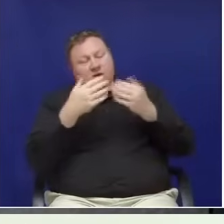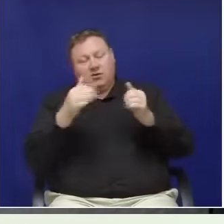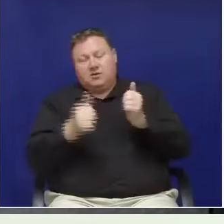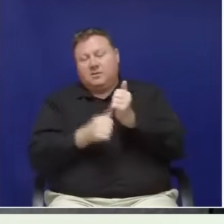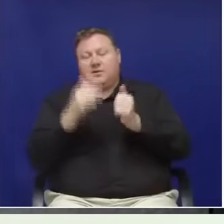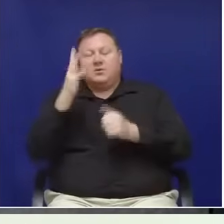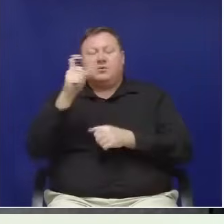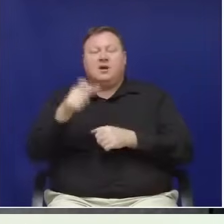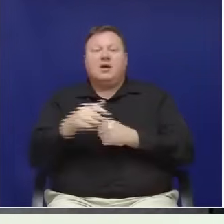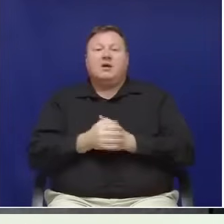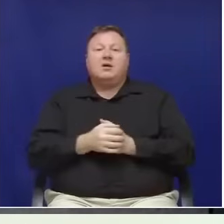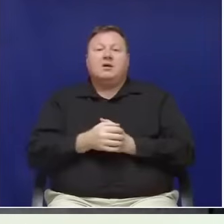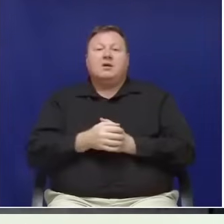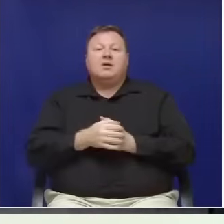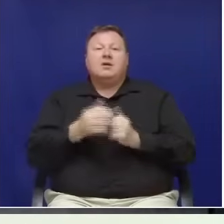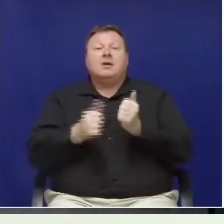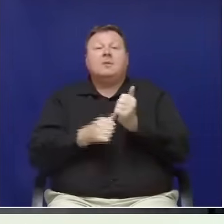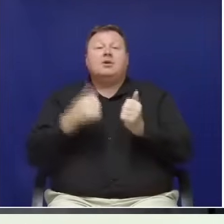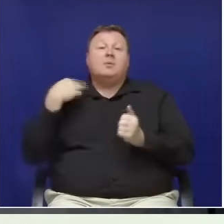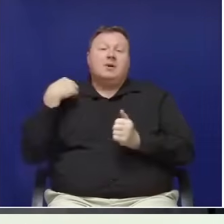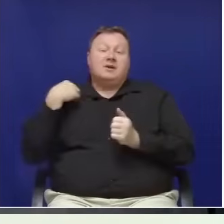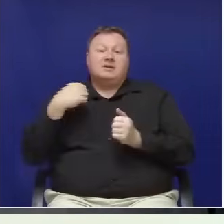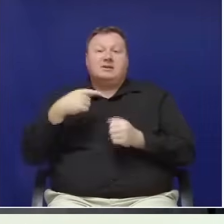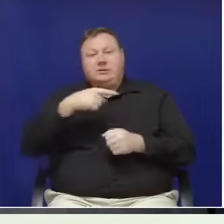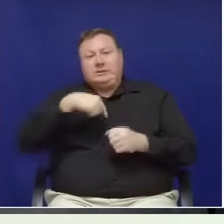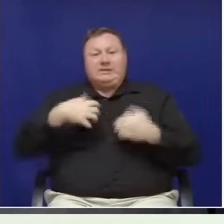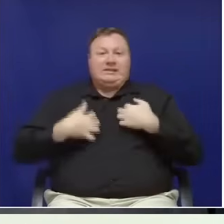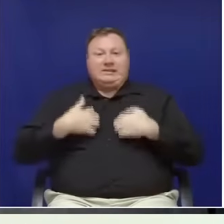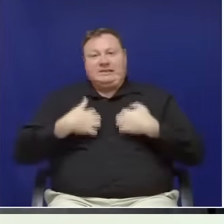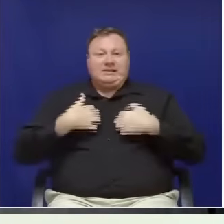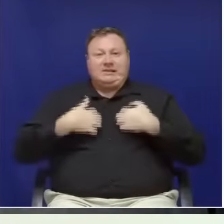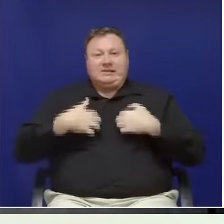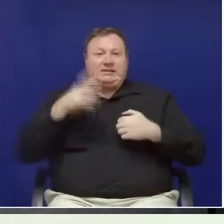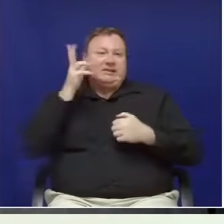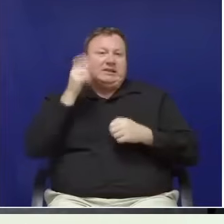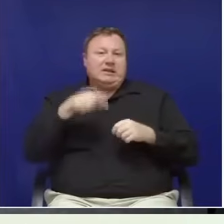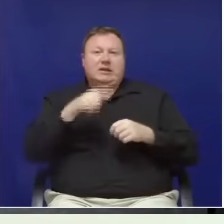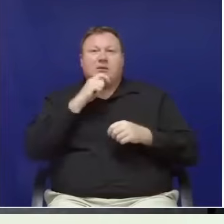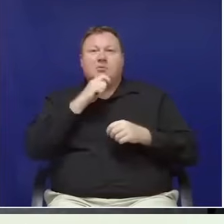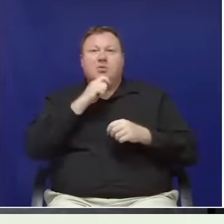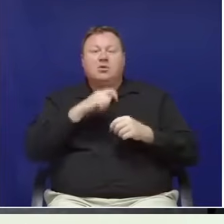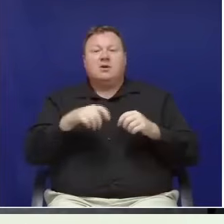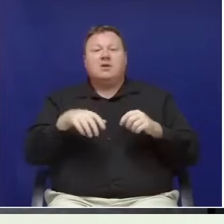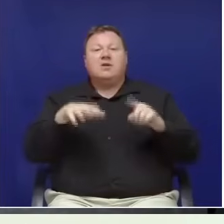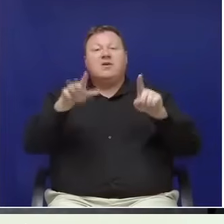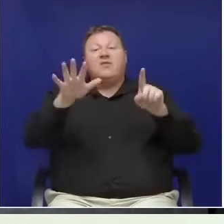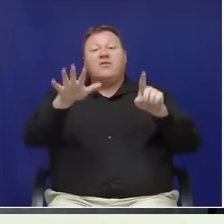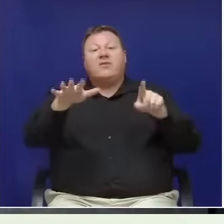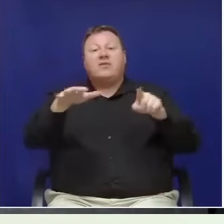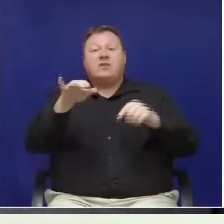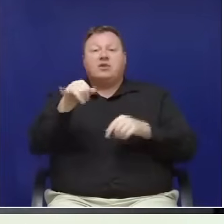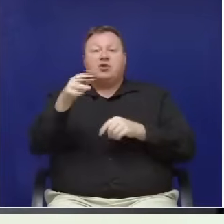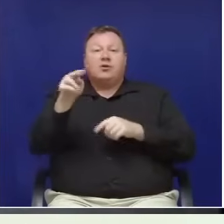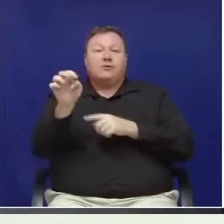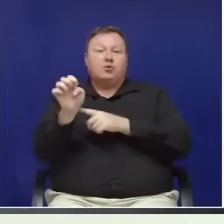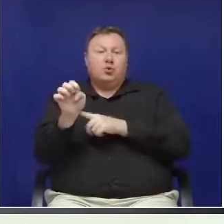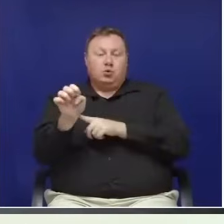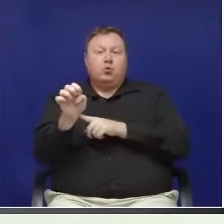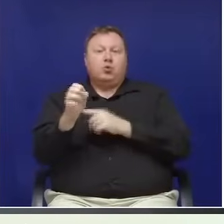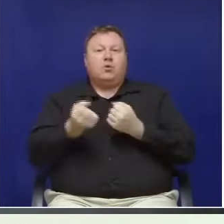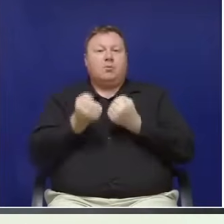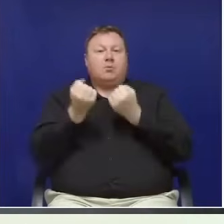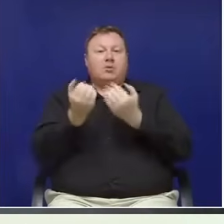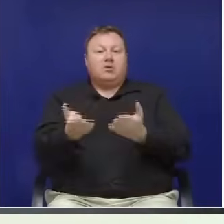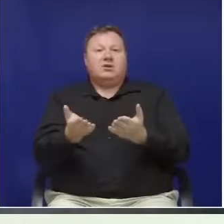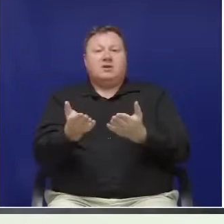Deputy Minister, we were all excited to hear this morning that the 15th of June is the time to present the